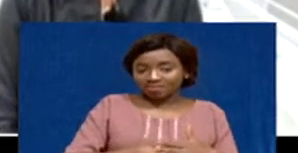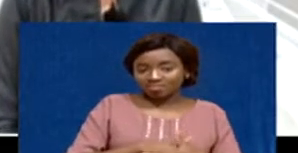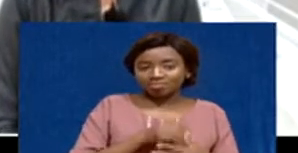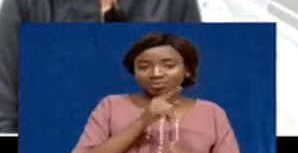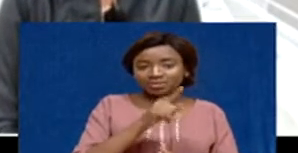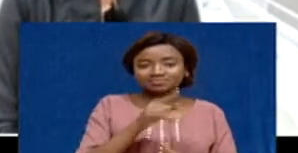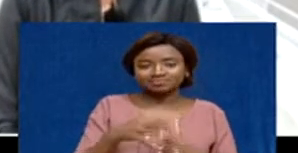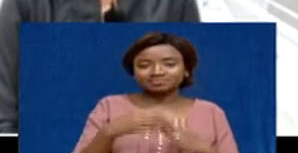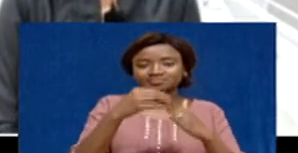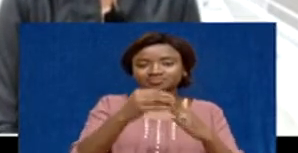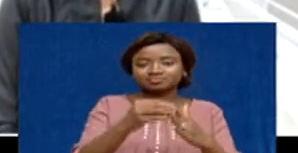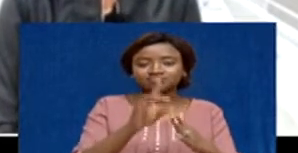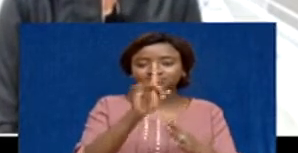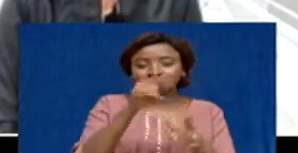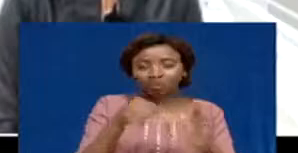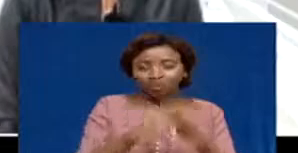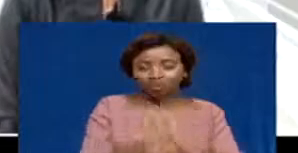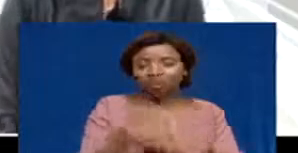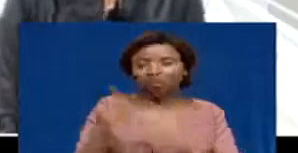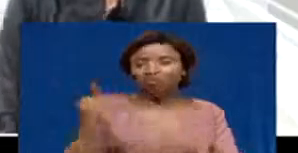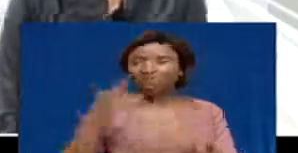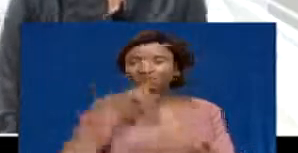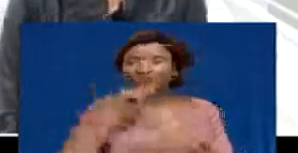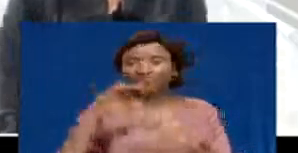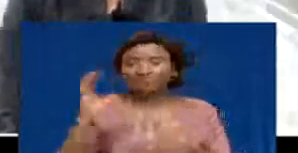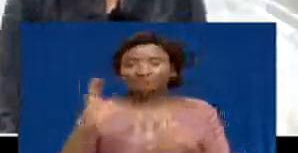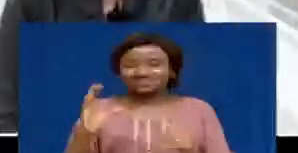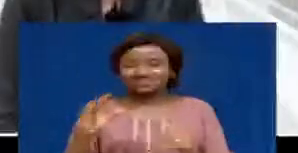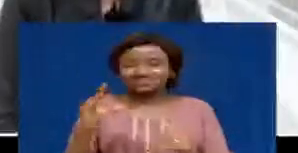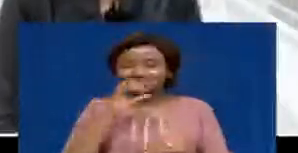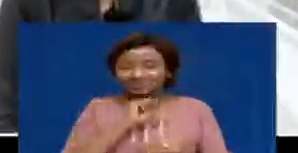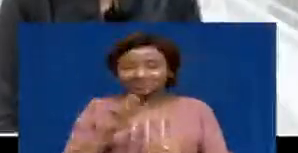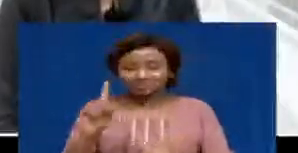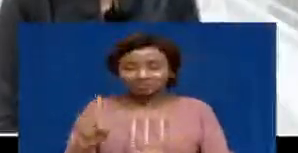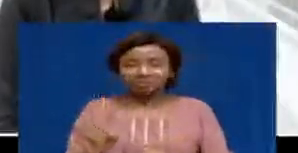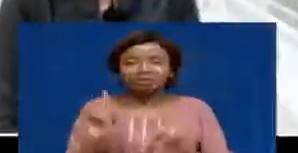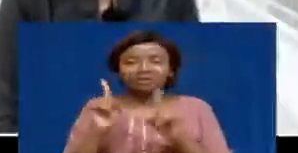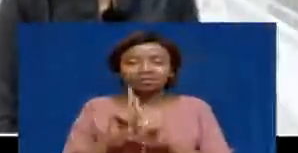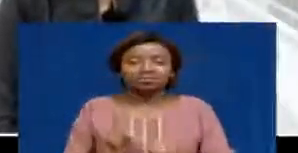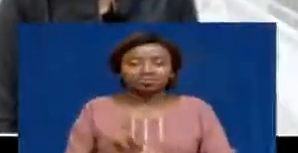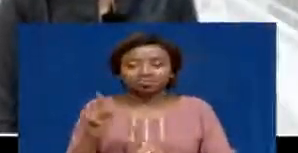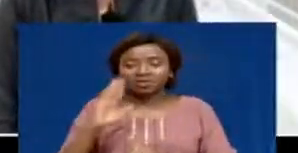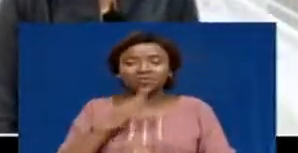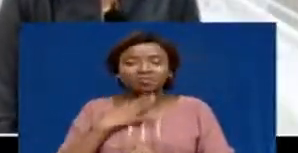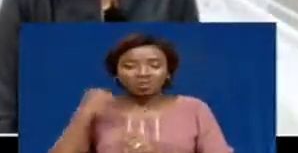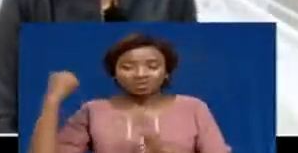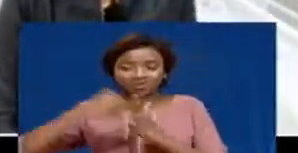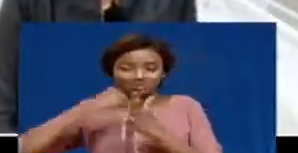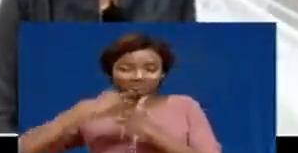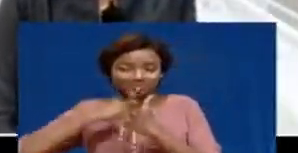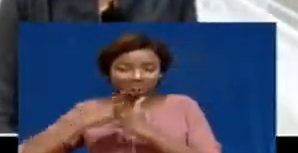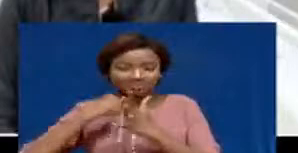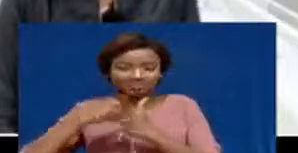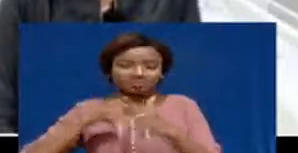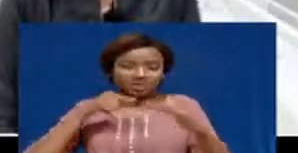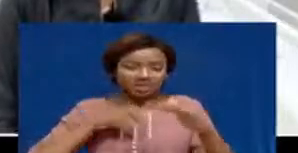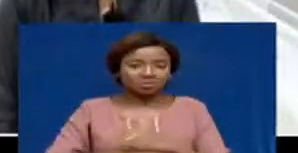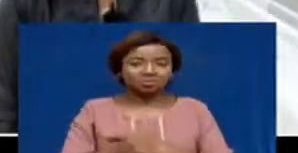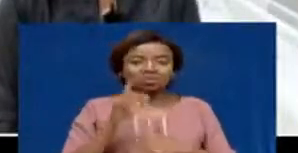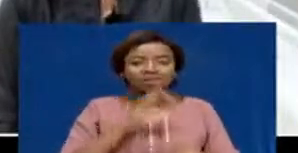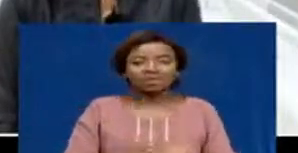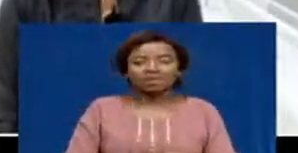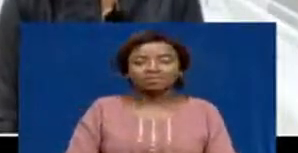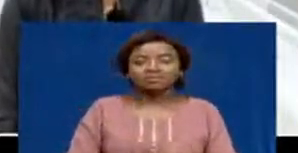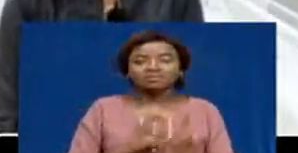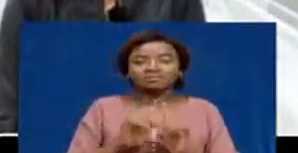one goal ahead of Manchester City. I'm sure they'll be looking to really do some damage and get that goal difference. But the main reason